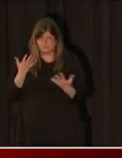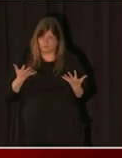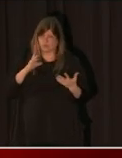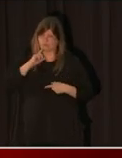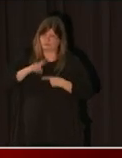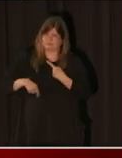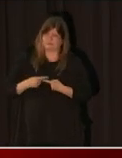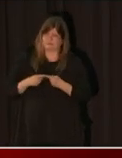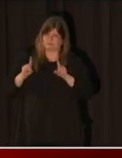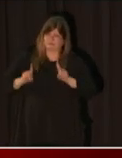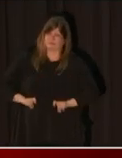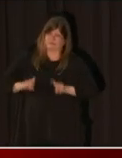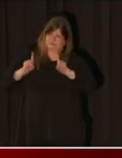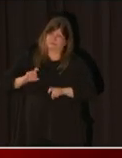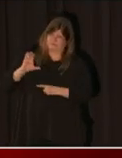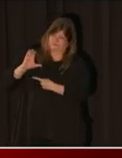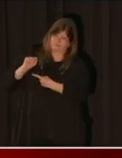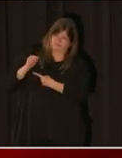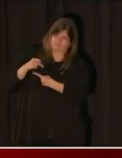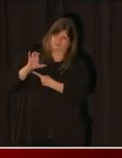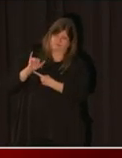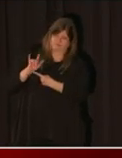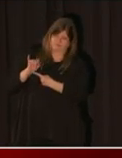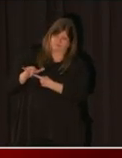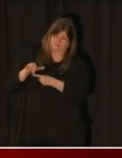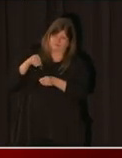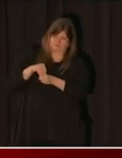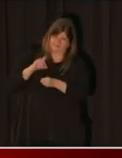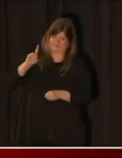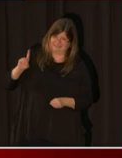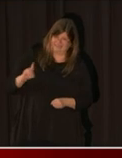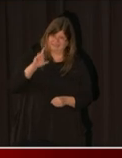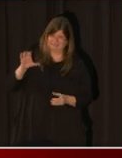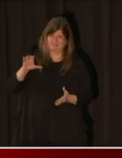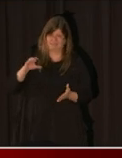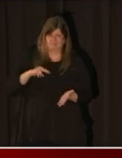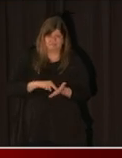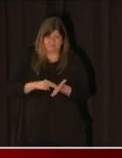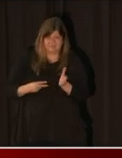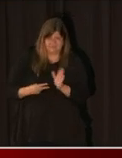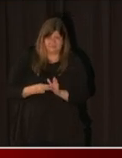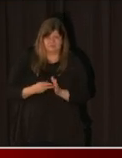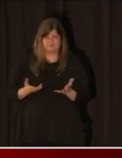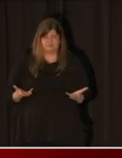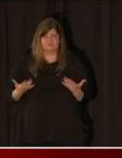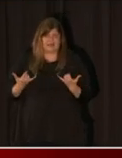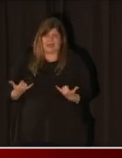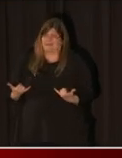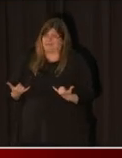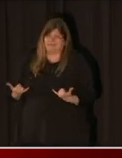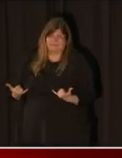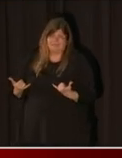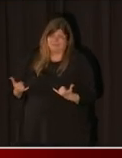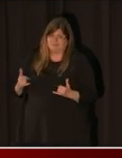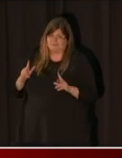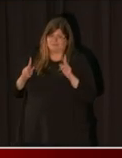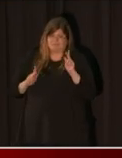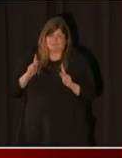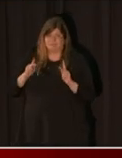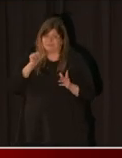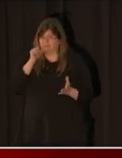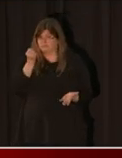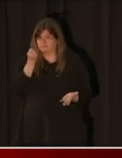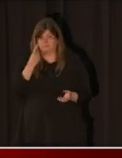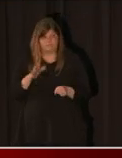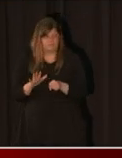in the district, what that really means. But right now it's not very well known and understood because we don't know